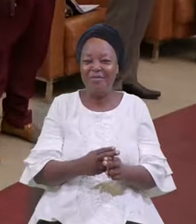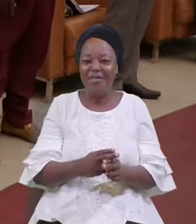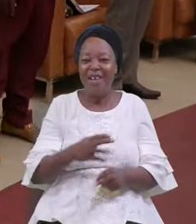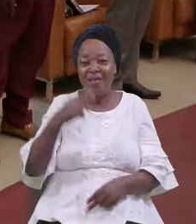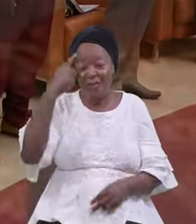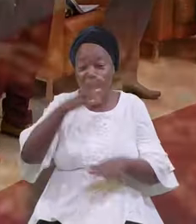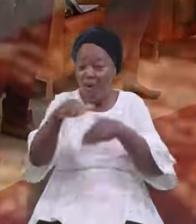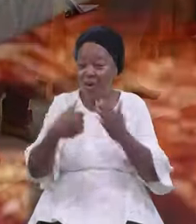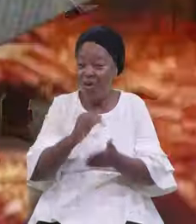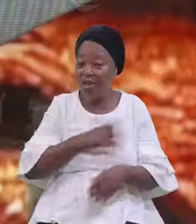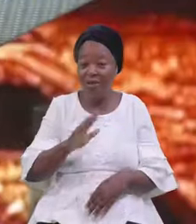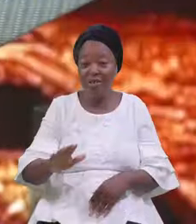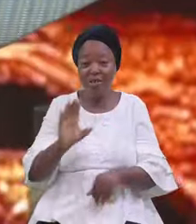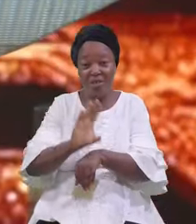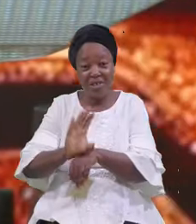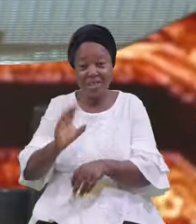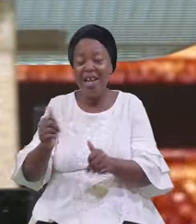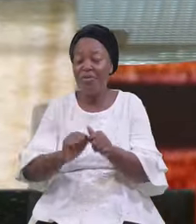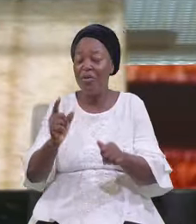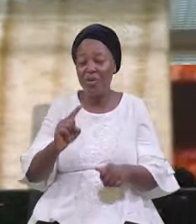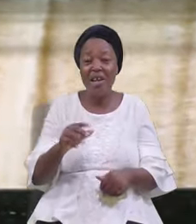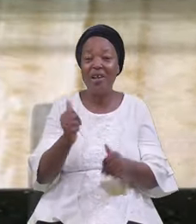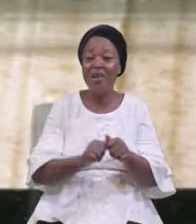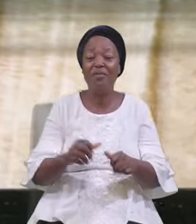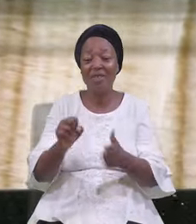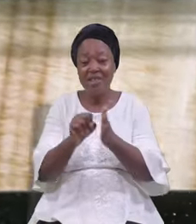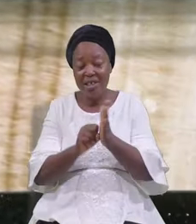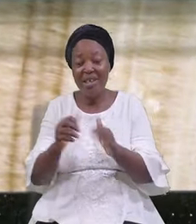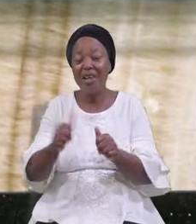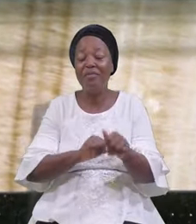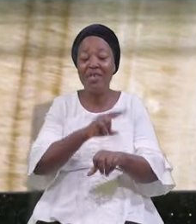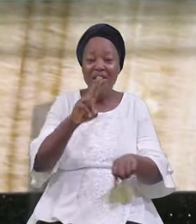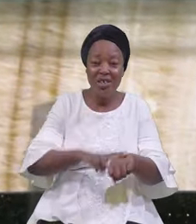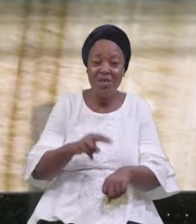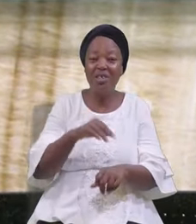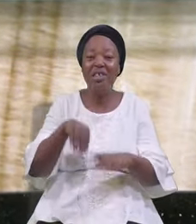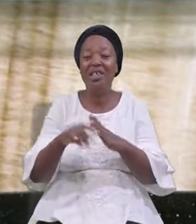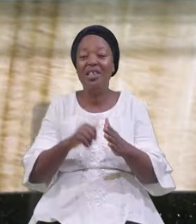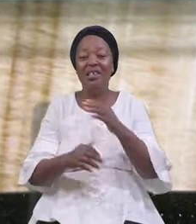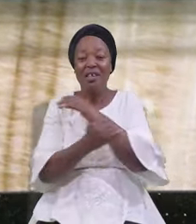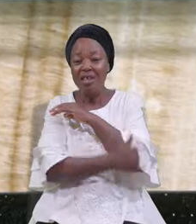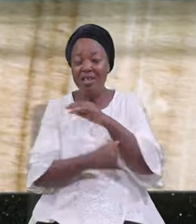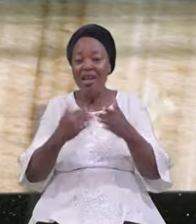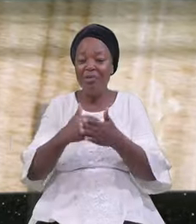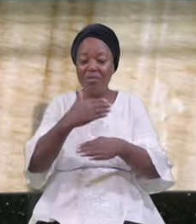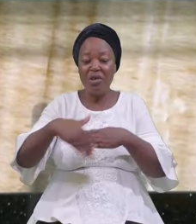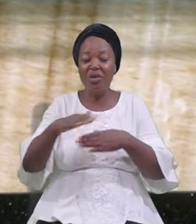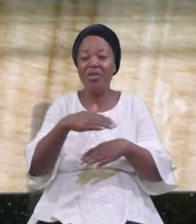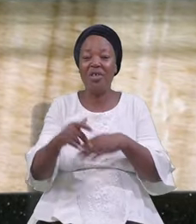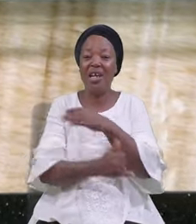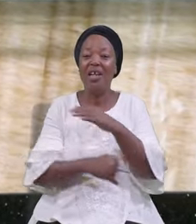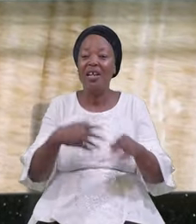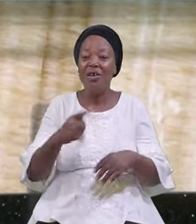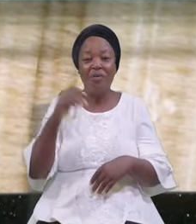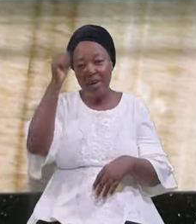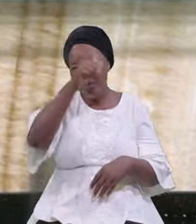our churches everywhere, every region, every state, every nation in the continent and beyond the continent of